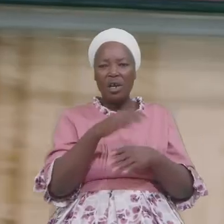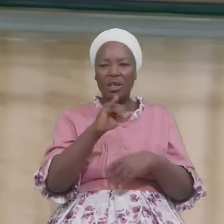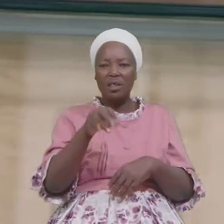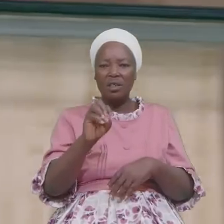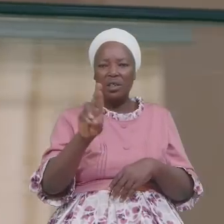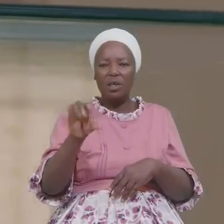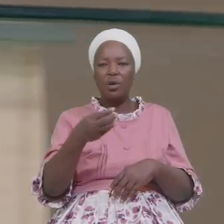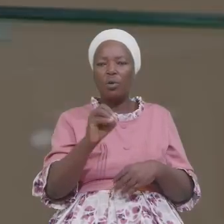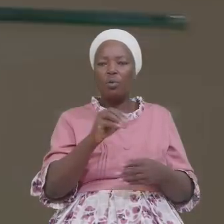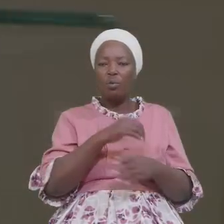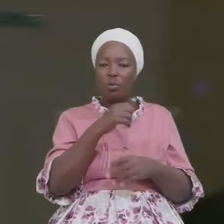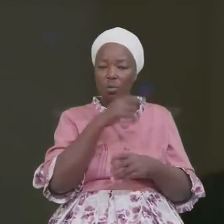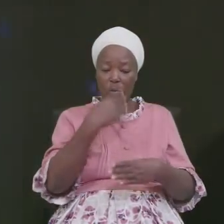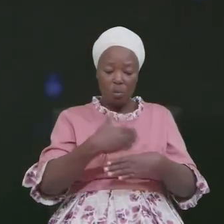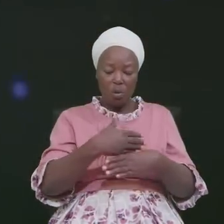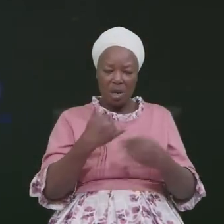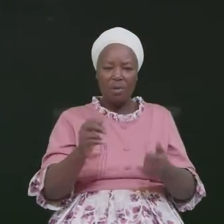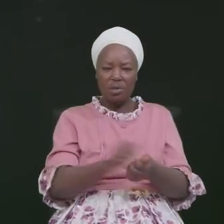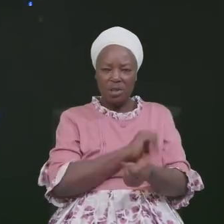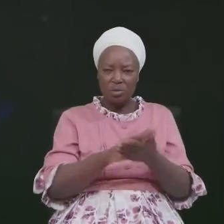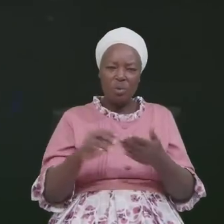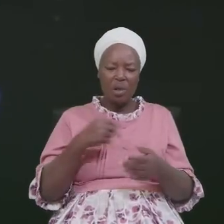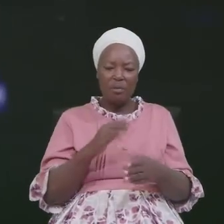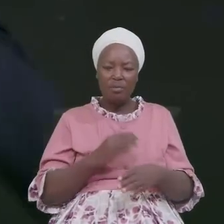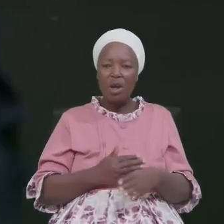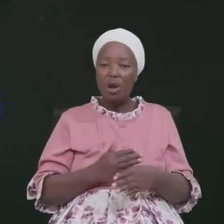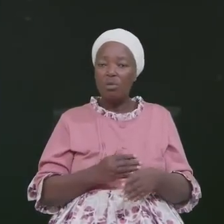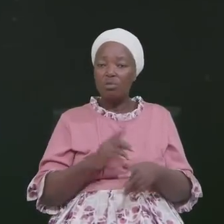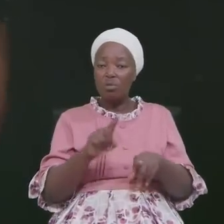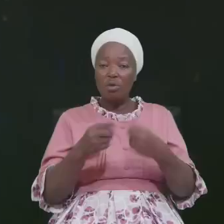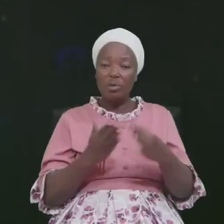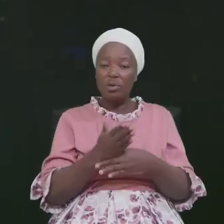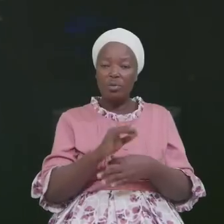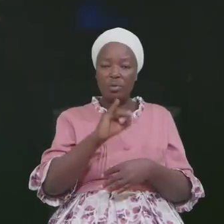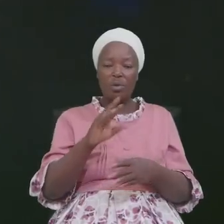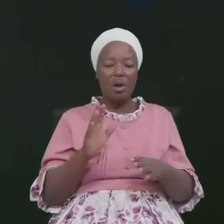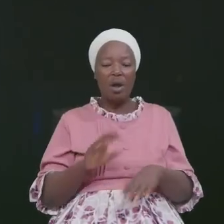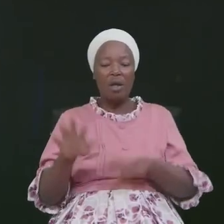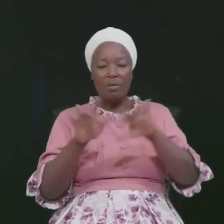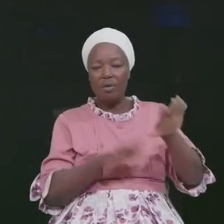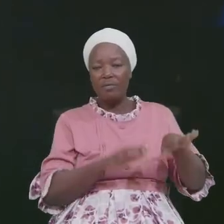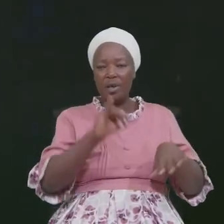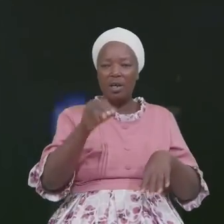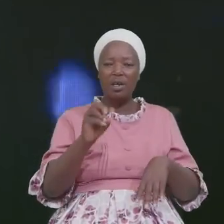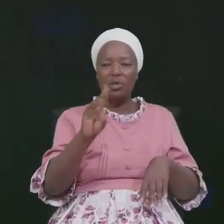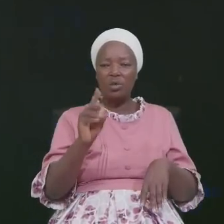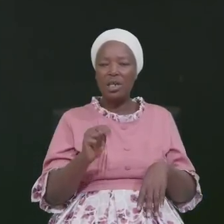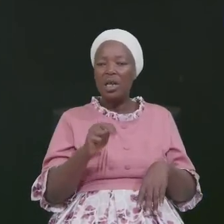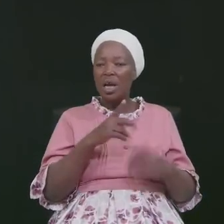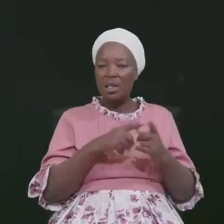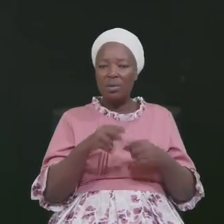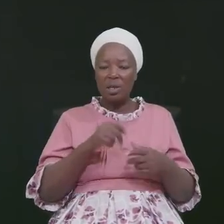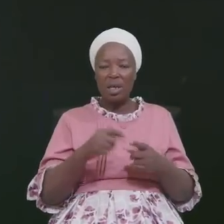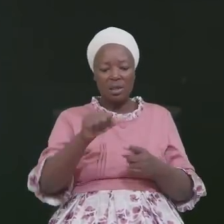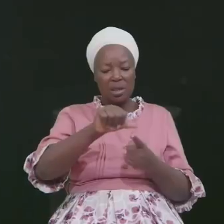already destroyed. We've crossed River Jordan. We've been circumcised. And the things that used to set you on